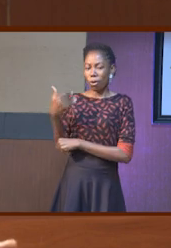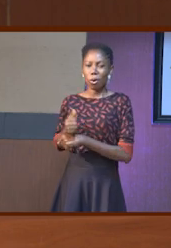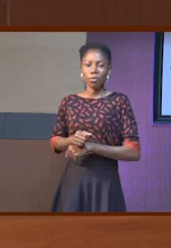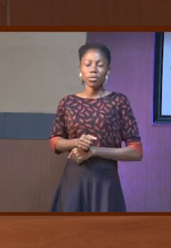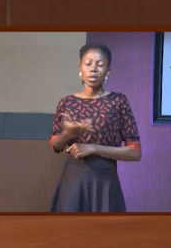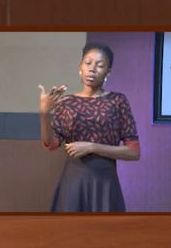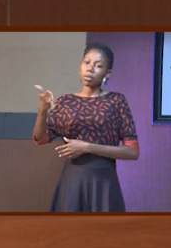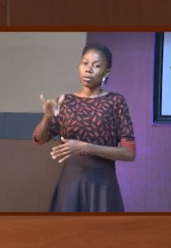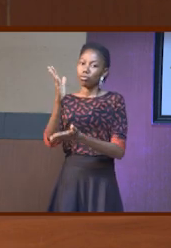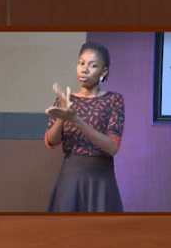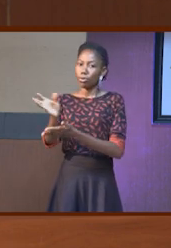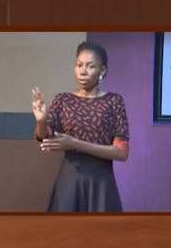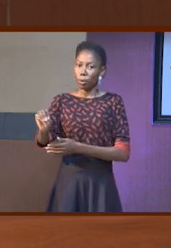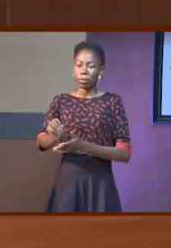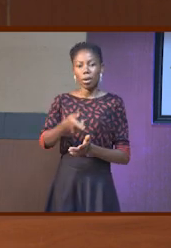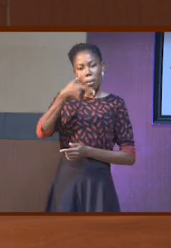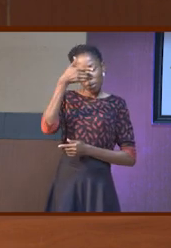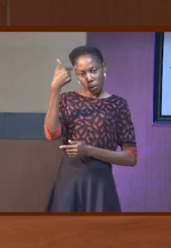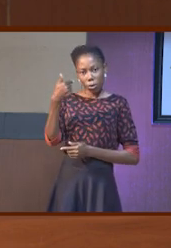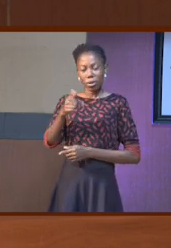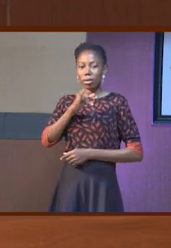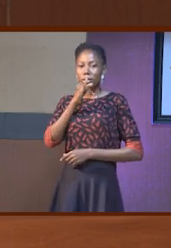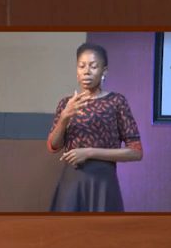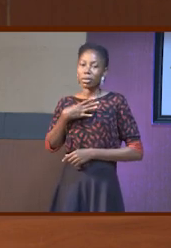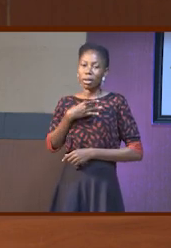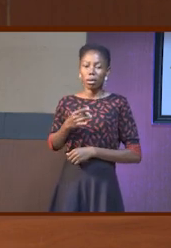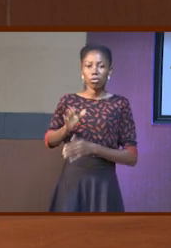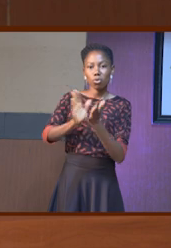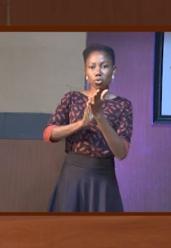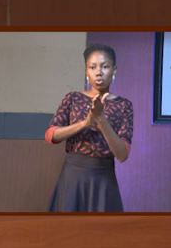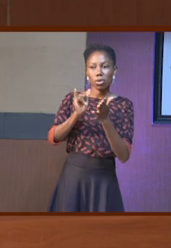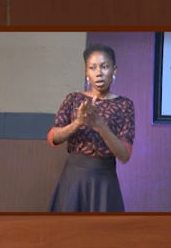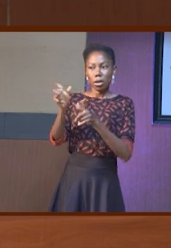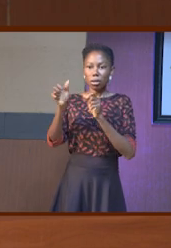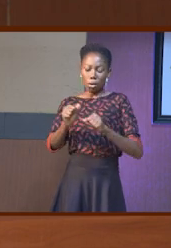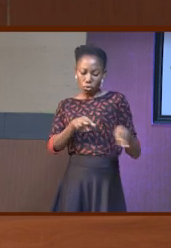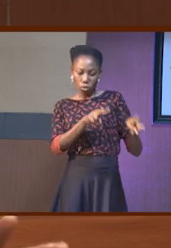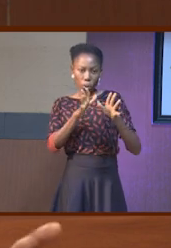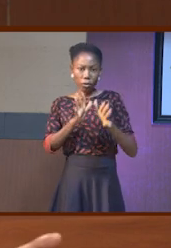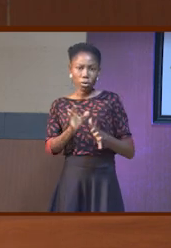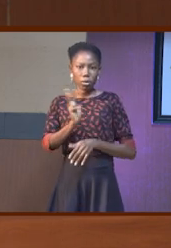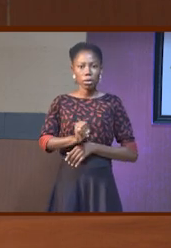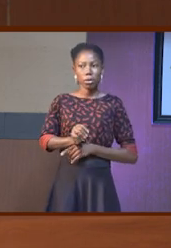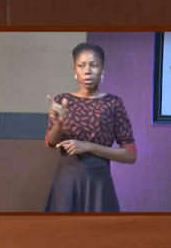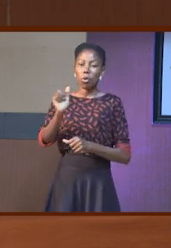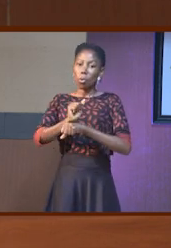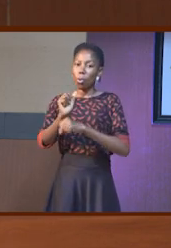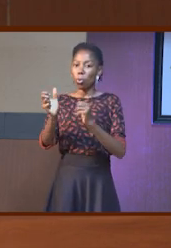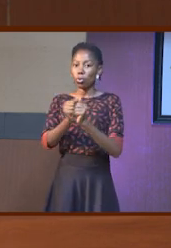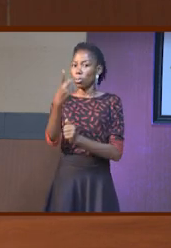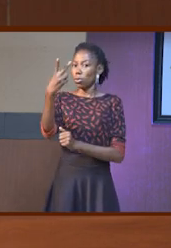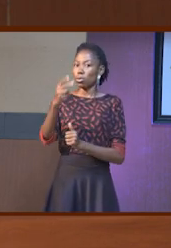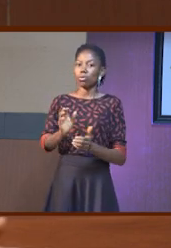were stopped because it was a school, I was a theater consultant there. So I was working with two schools.